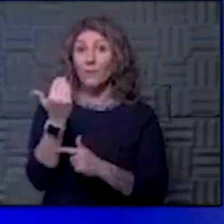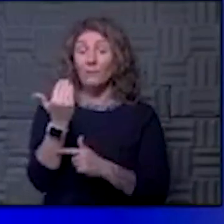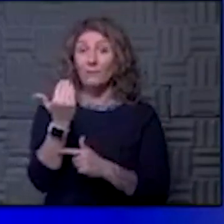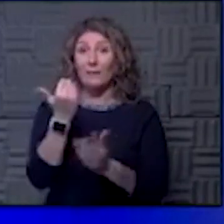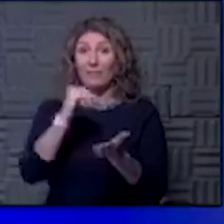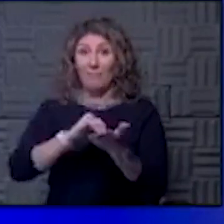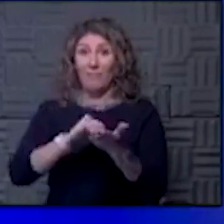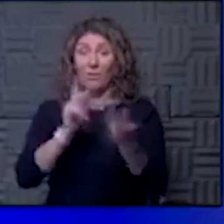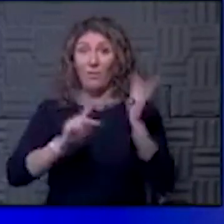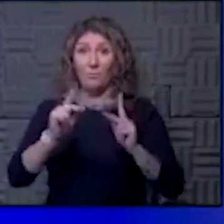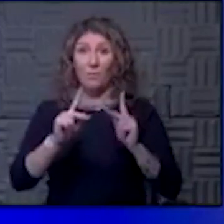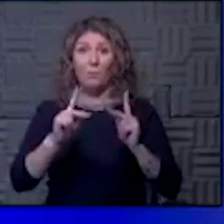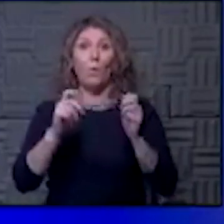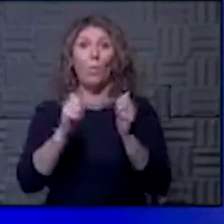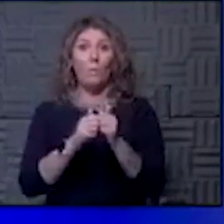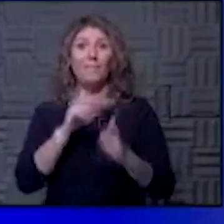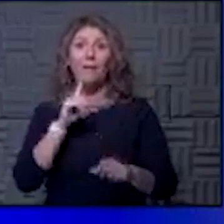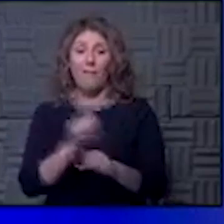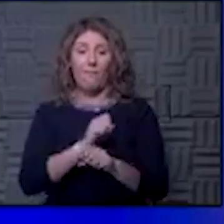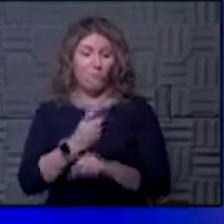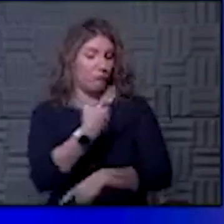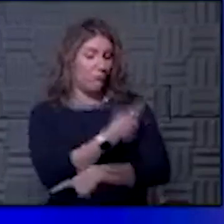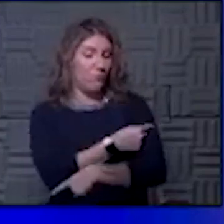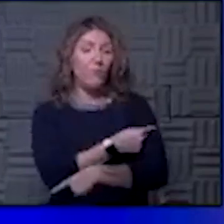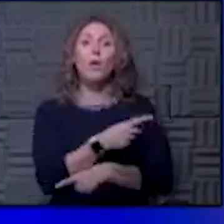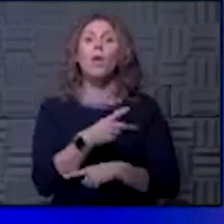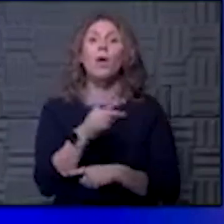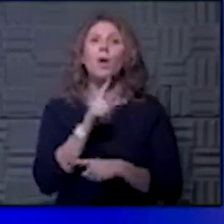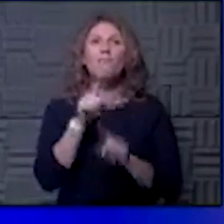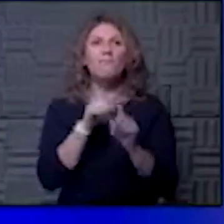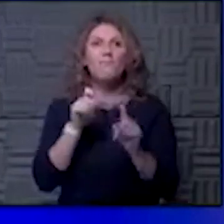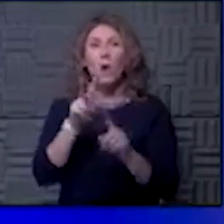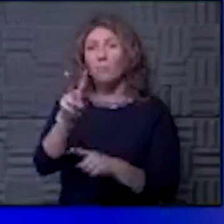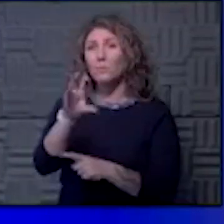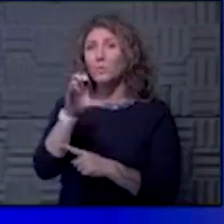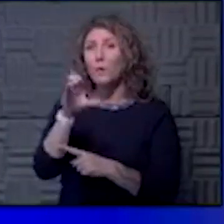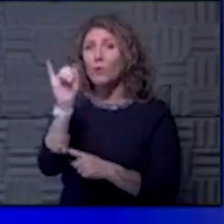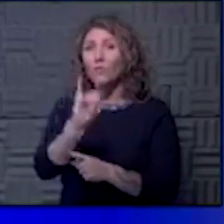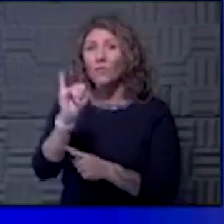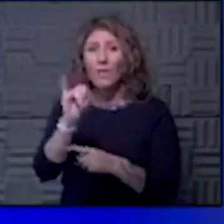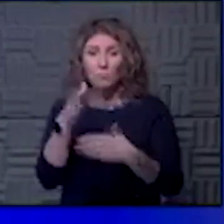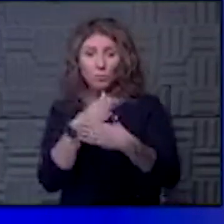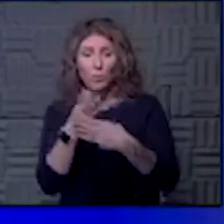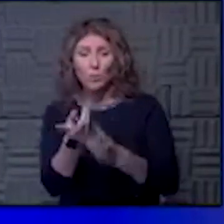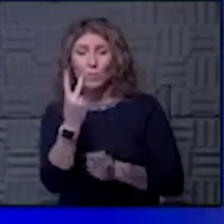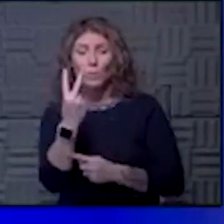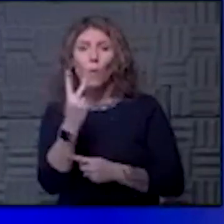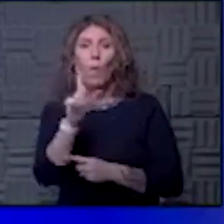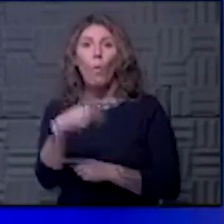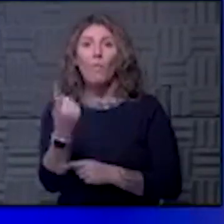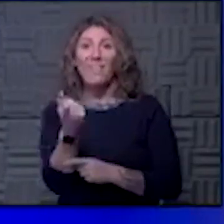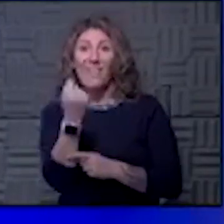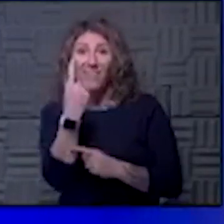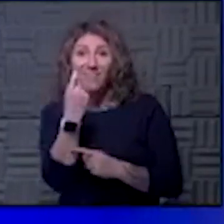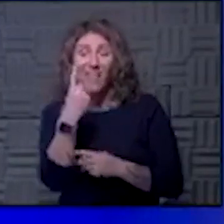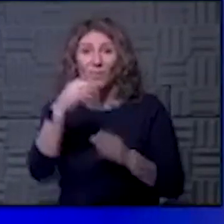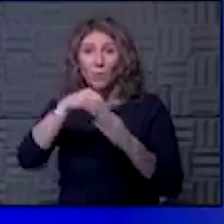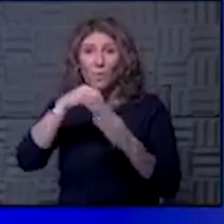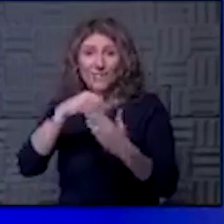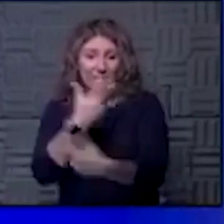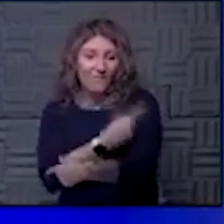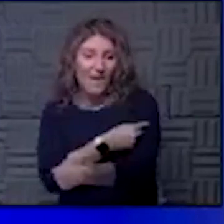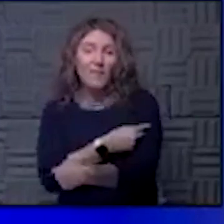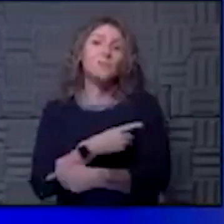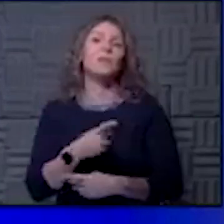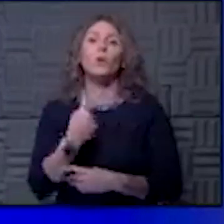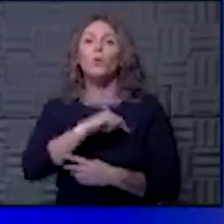the vaccine arm, and out of nearly 200 infections between those two, only 11 were in that vaccine arm. So we